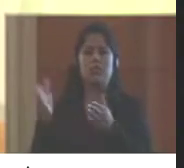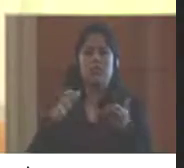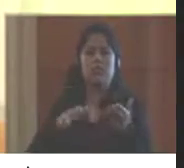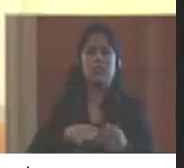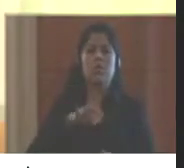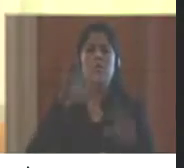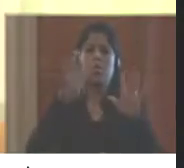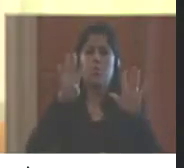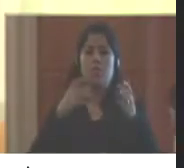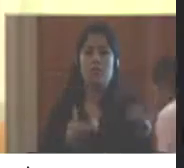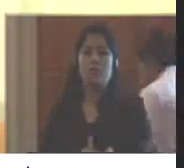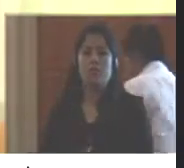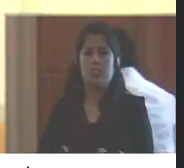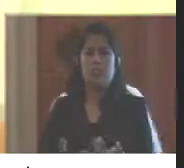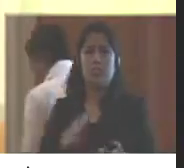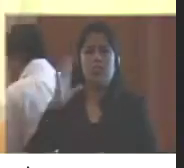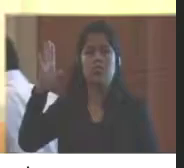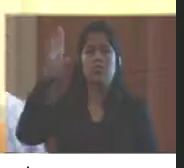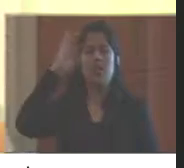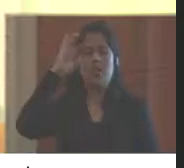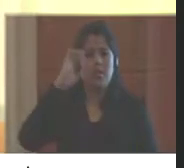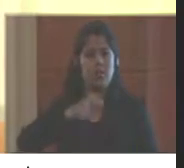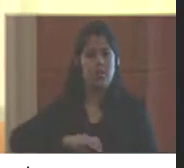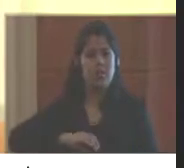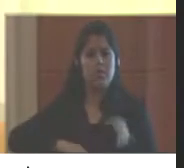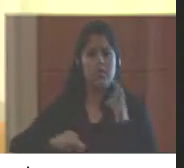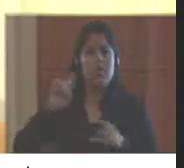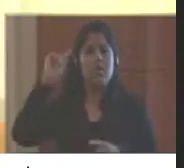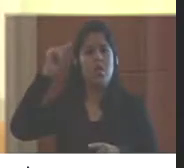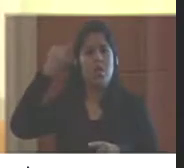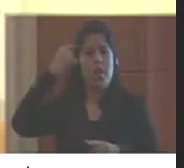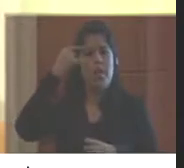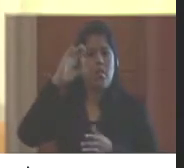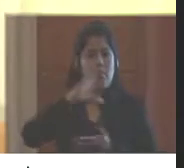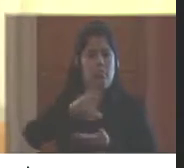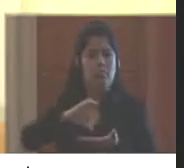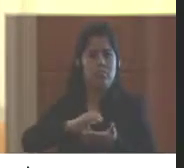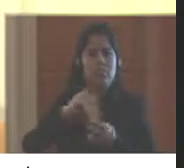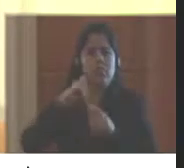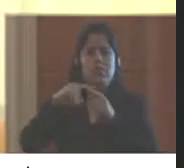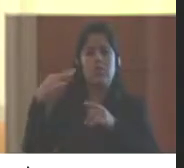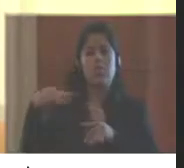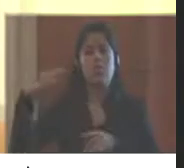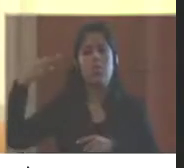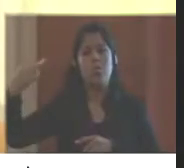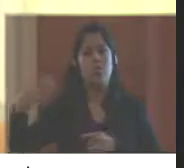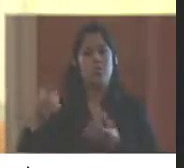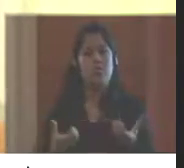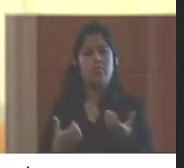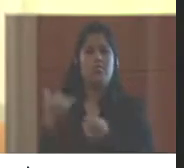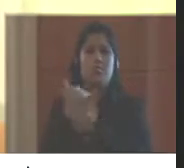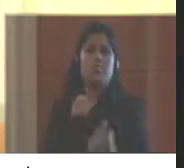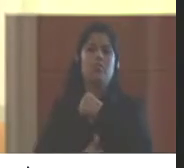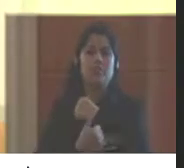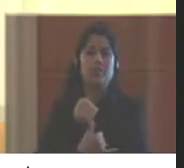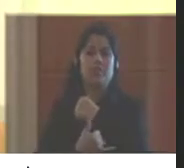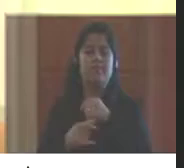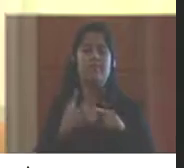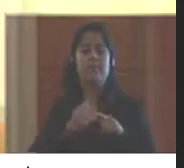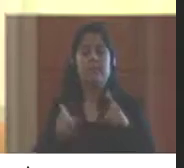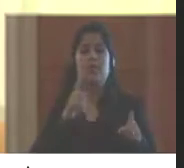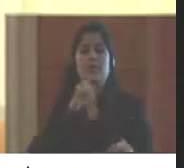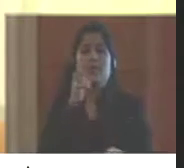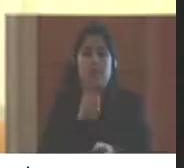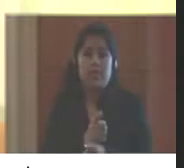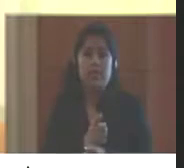fire in an area where there was only paper, and 9 firefighters died of the volunteers and of the